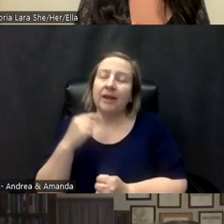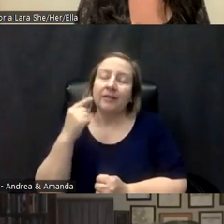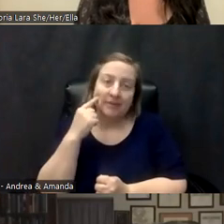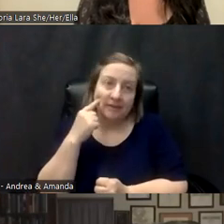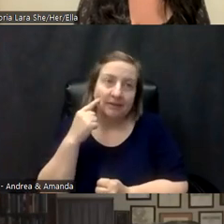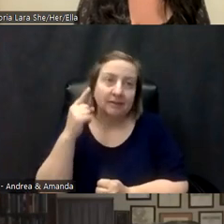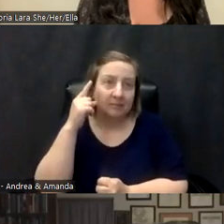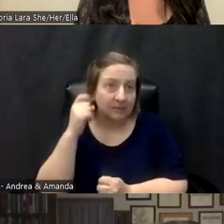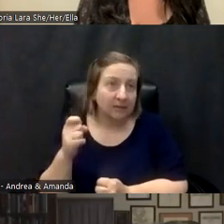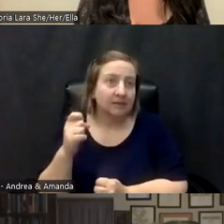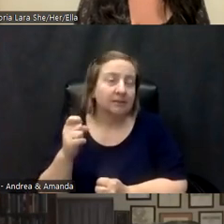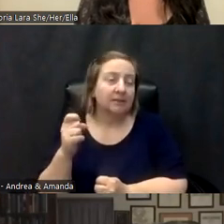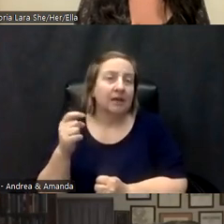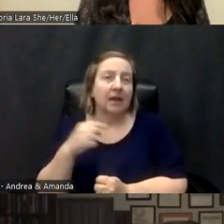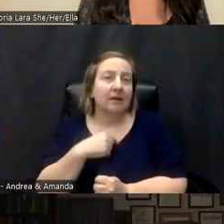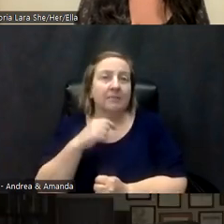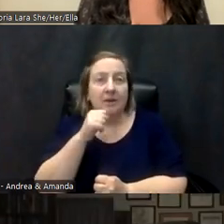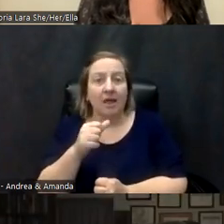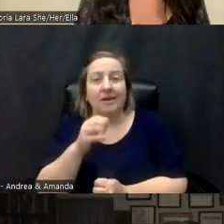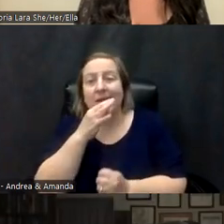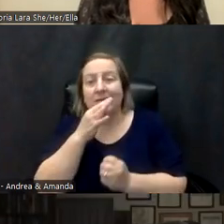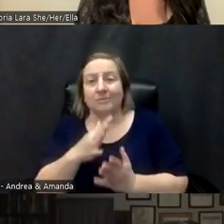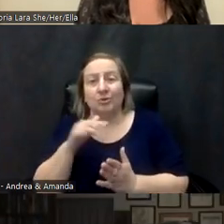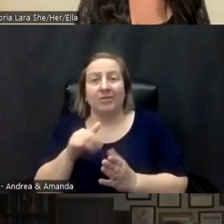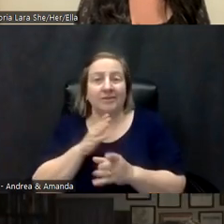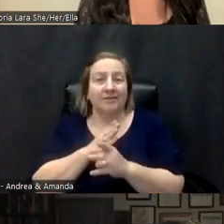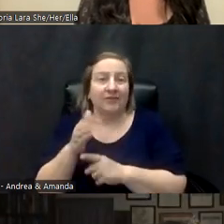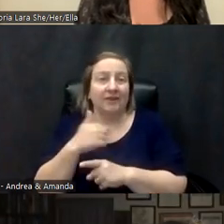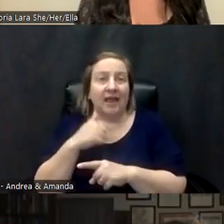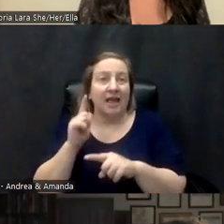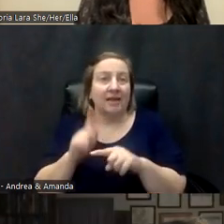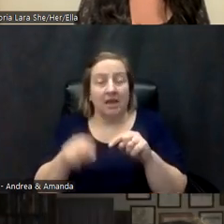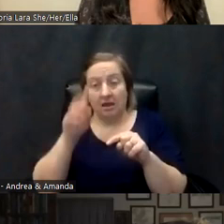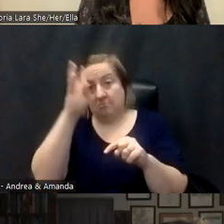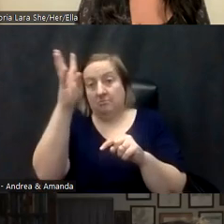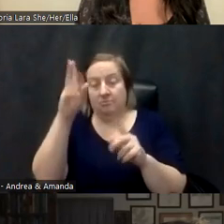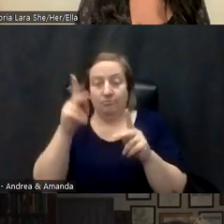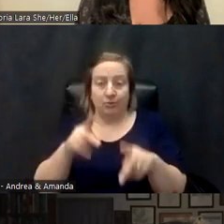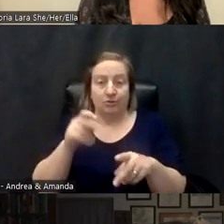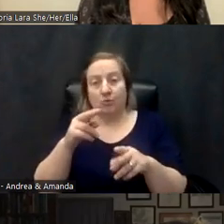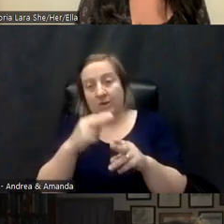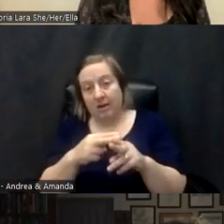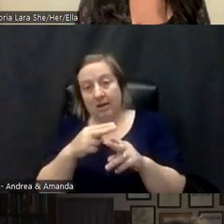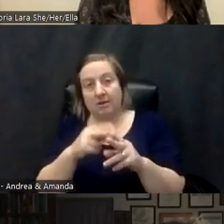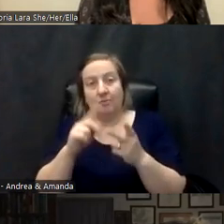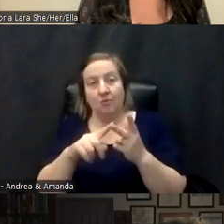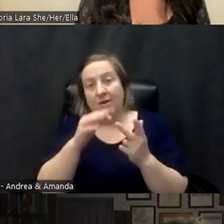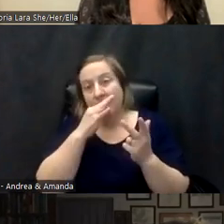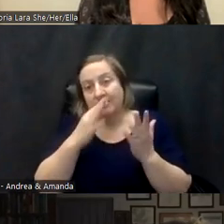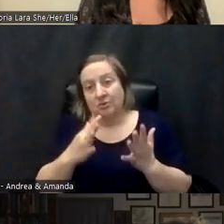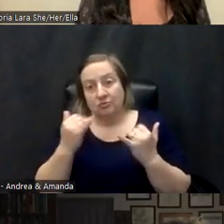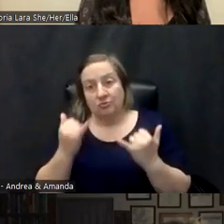I think because, you know, I am not an expert in this field, I can't come up with a person or a name or an expert right